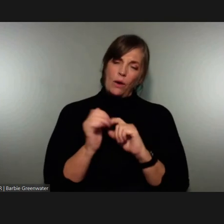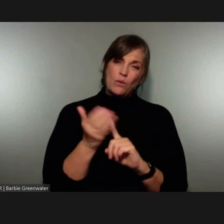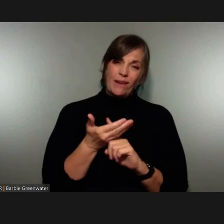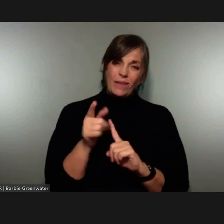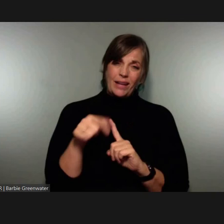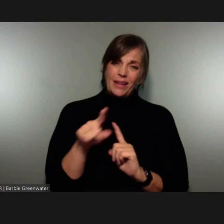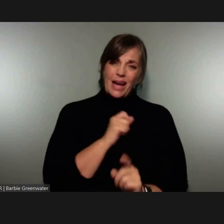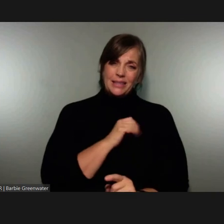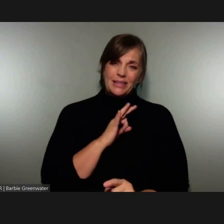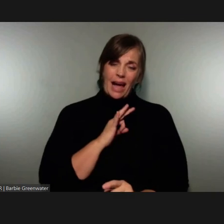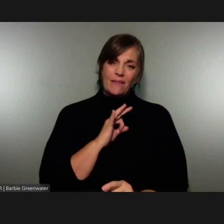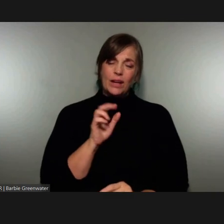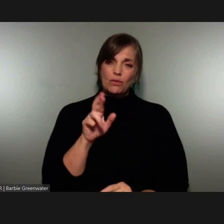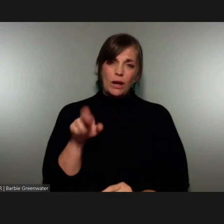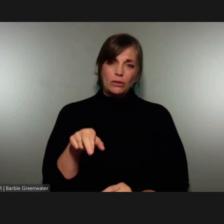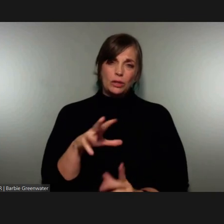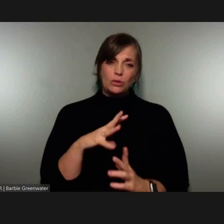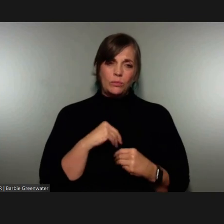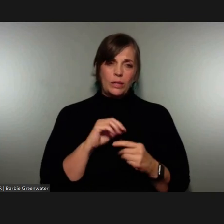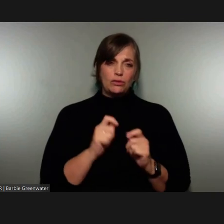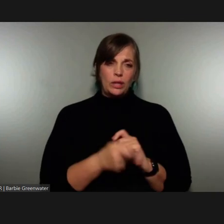system to embrace change, please.